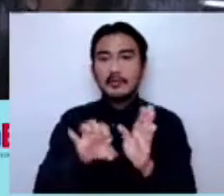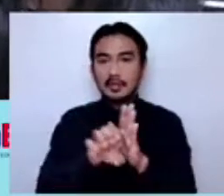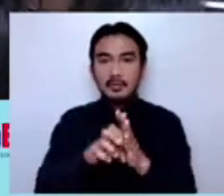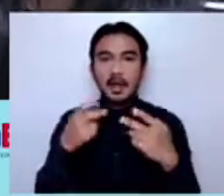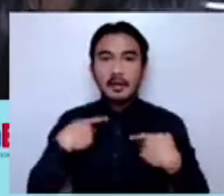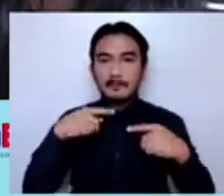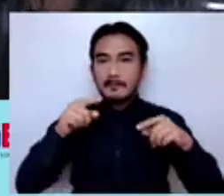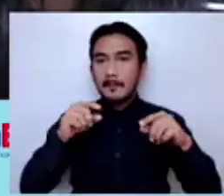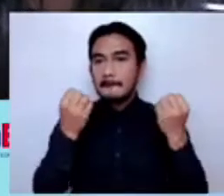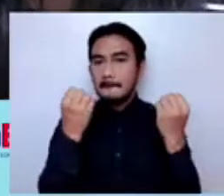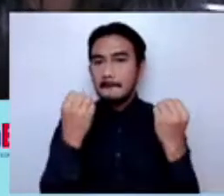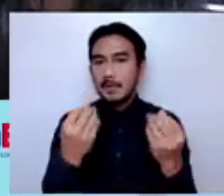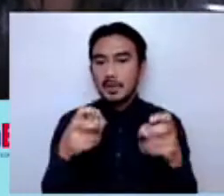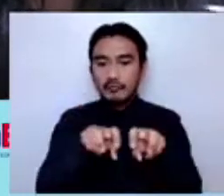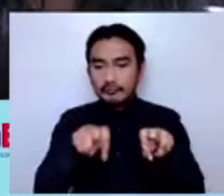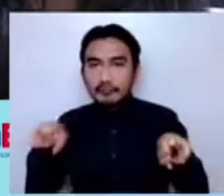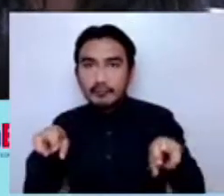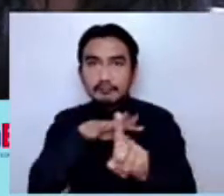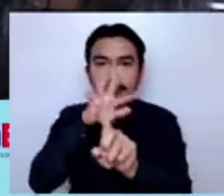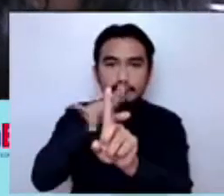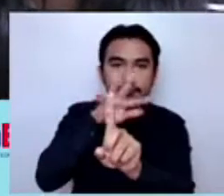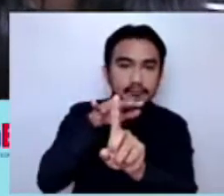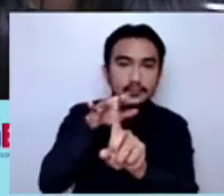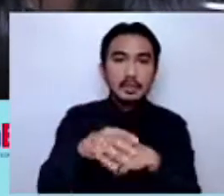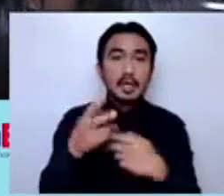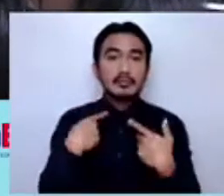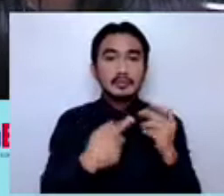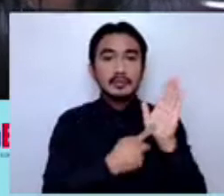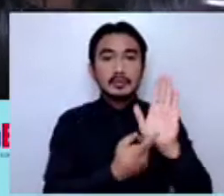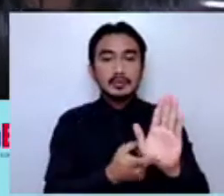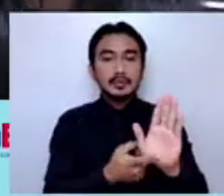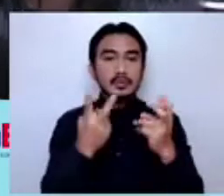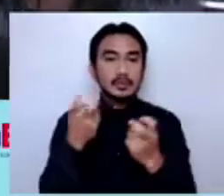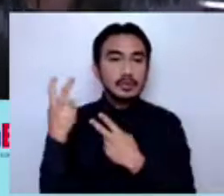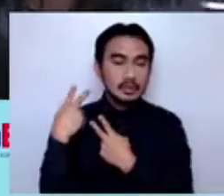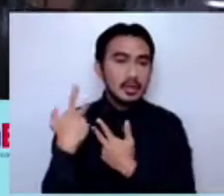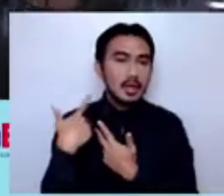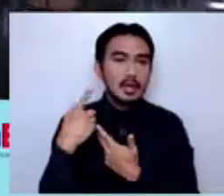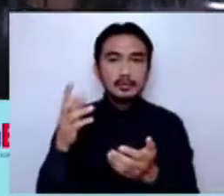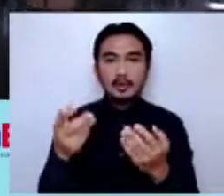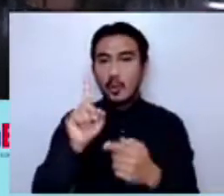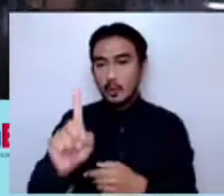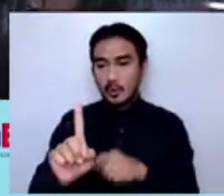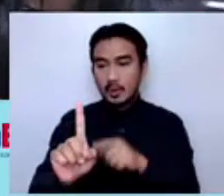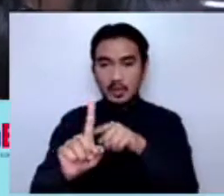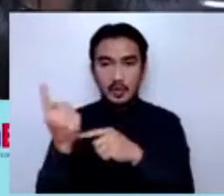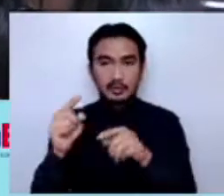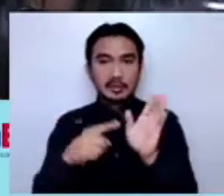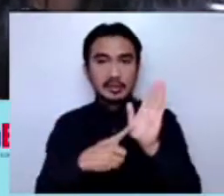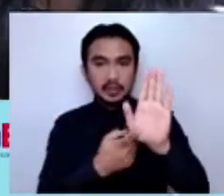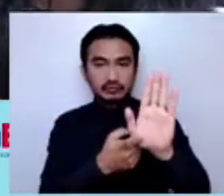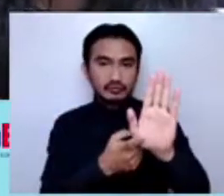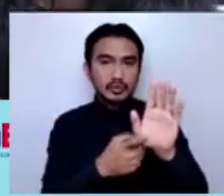observers, as opposed to the previous form that I showed you, which is only used by a single observer. This one, the